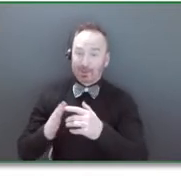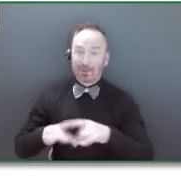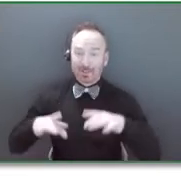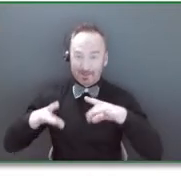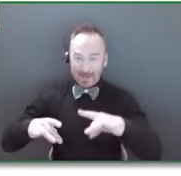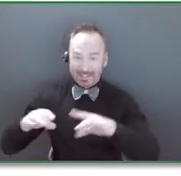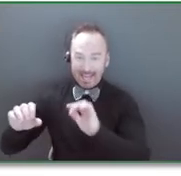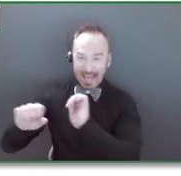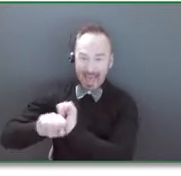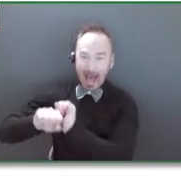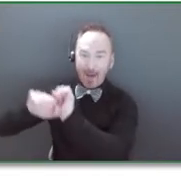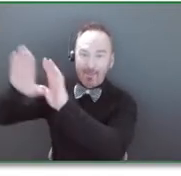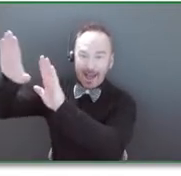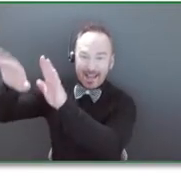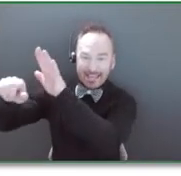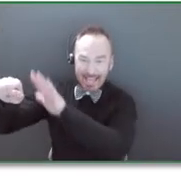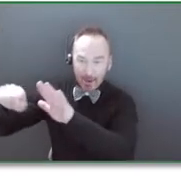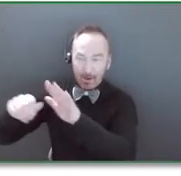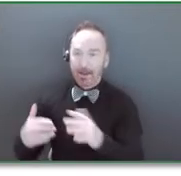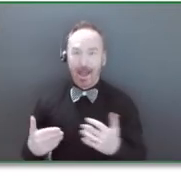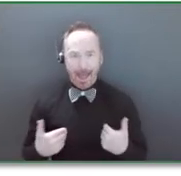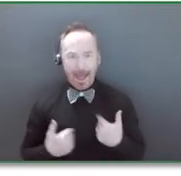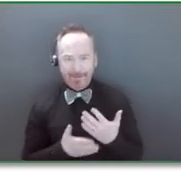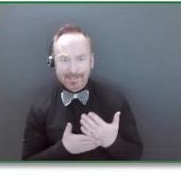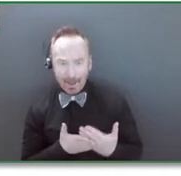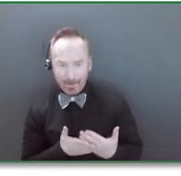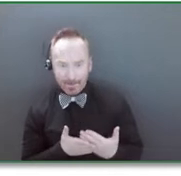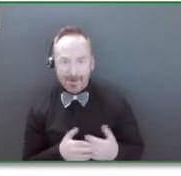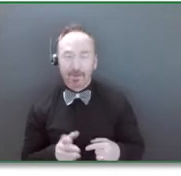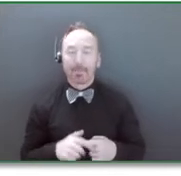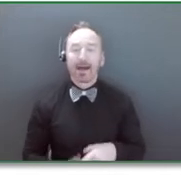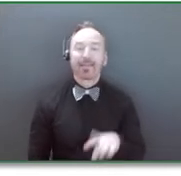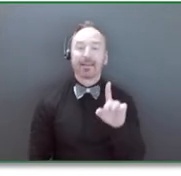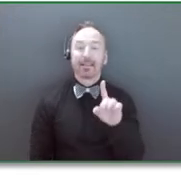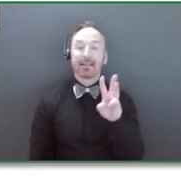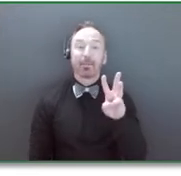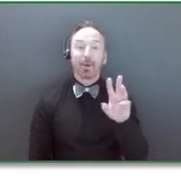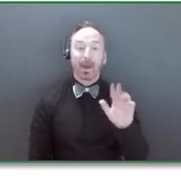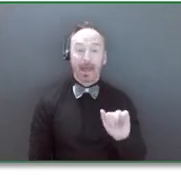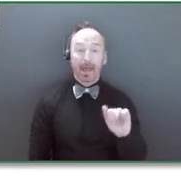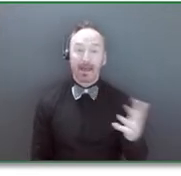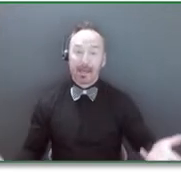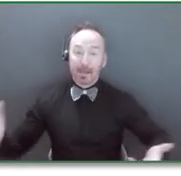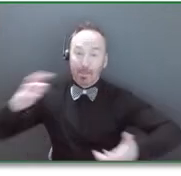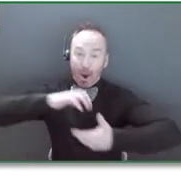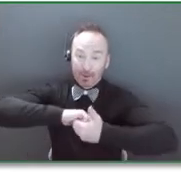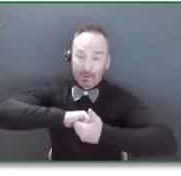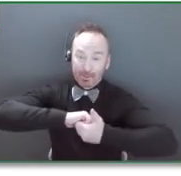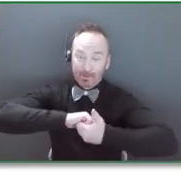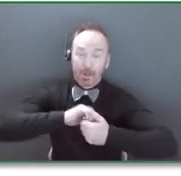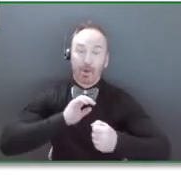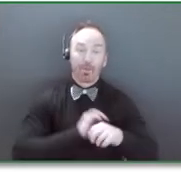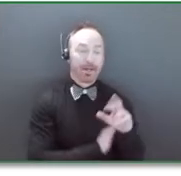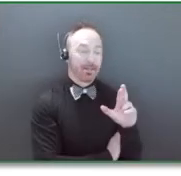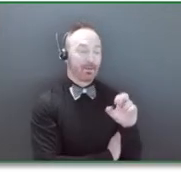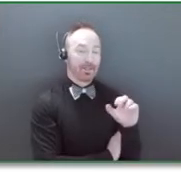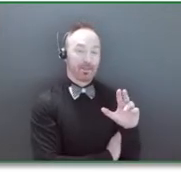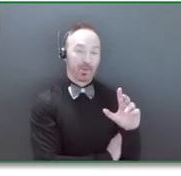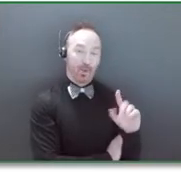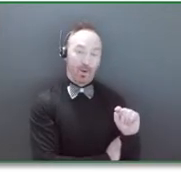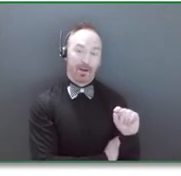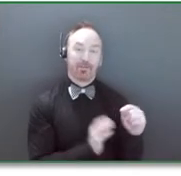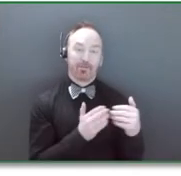that leverage off the good work done by DWA in partnership with the resorts for nearly three decades. Next slide, please.